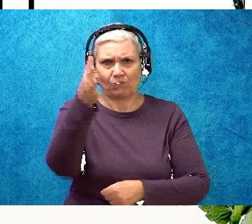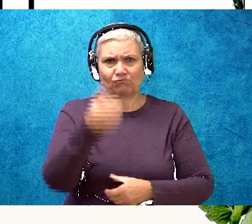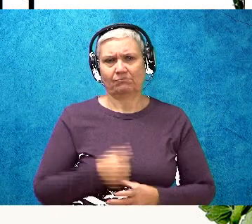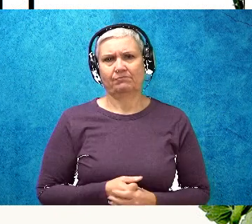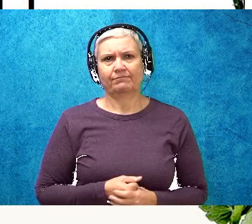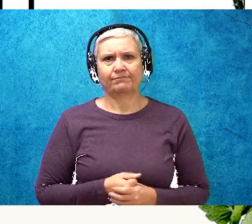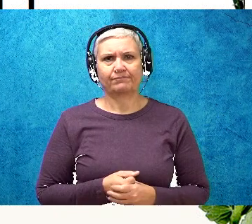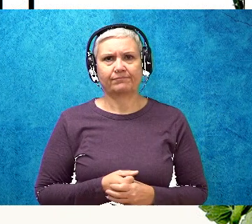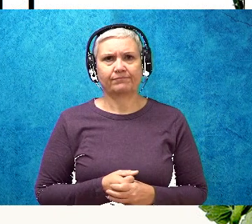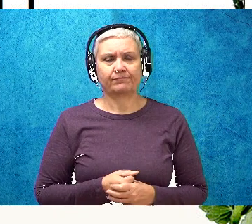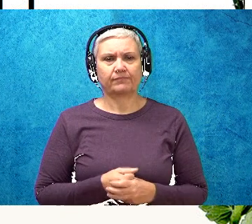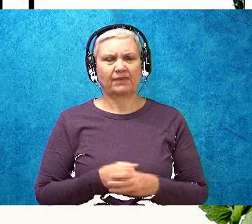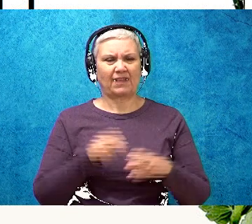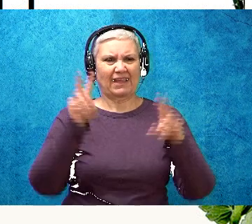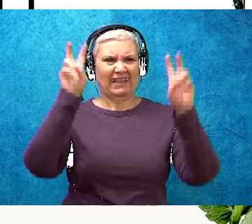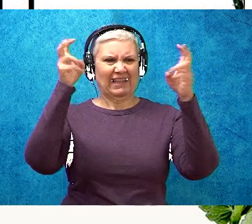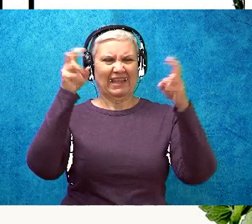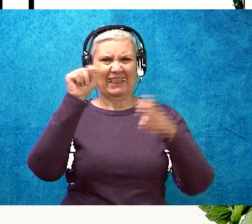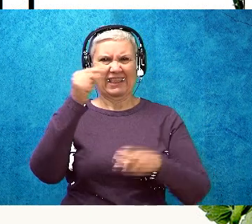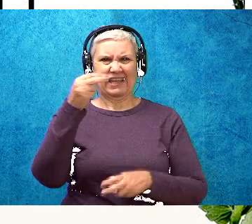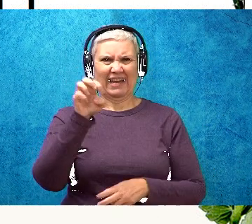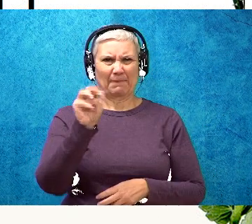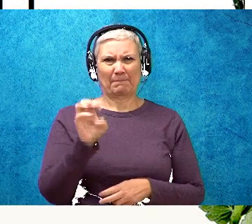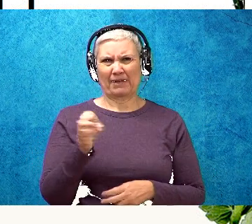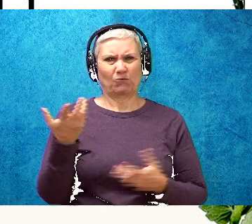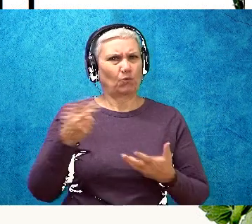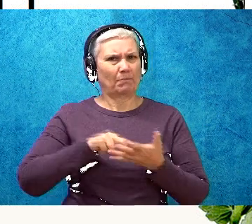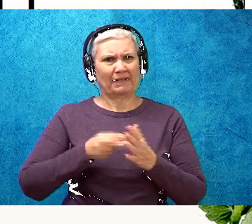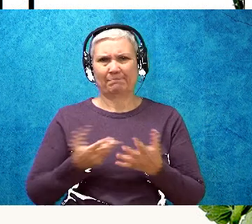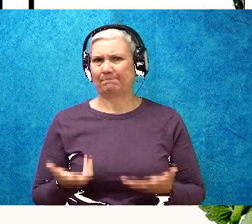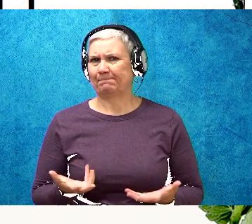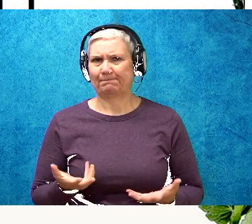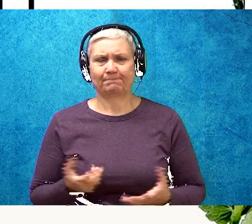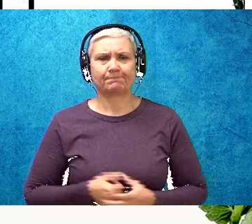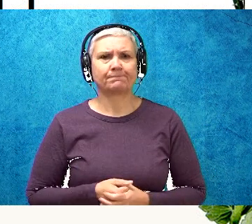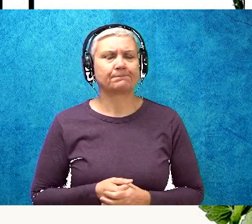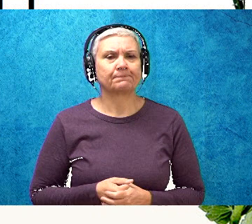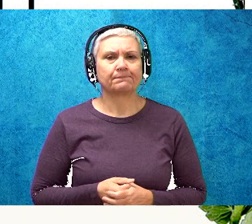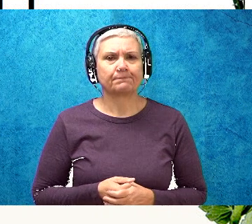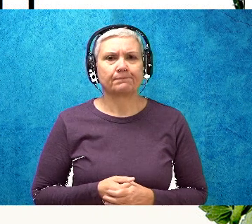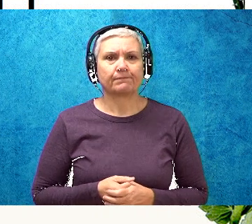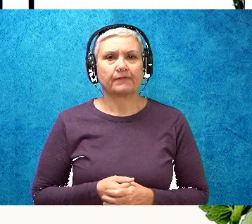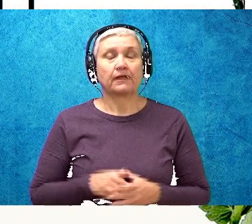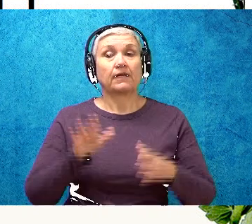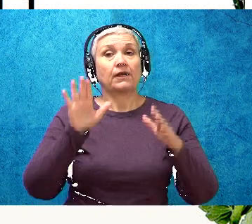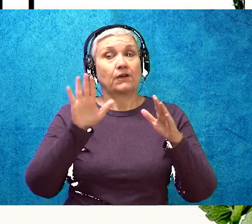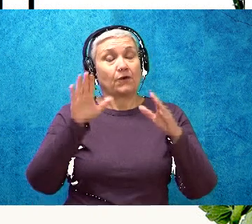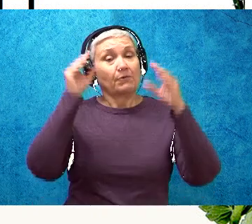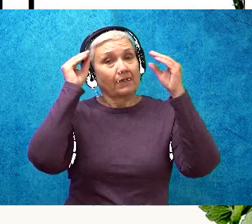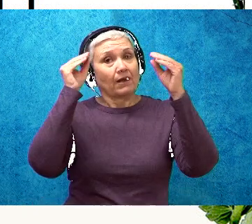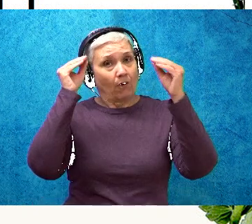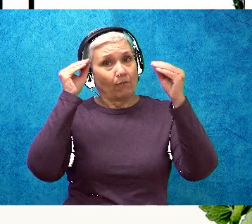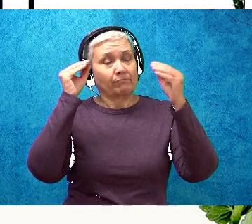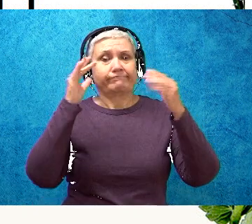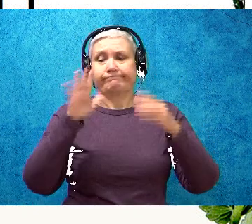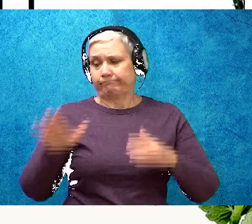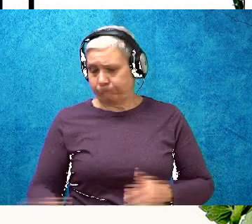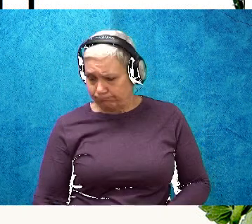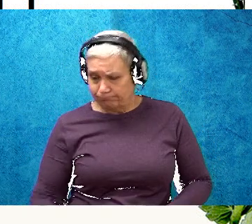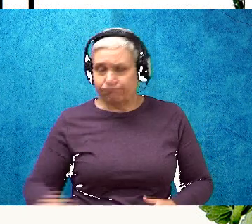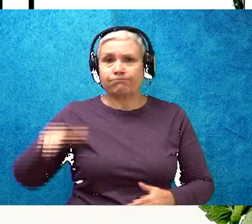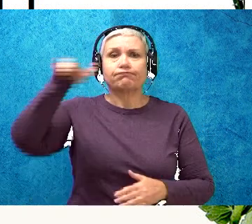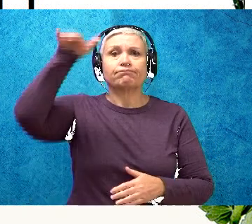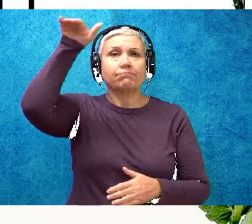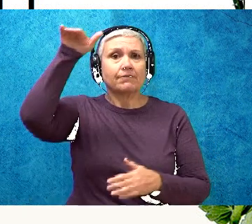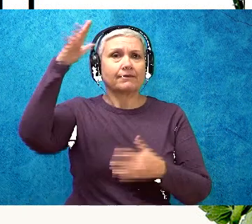So, what is theme? Now, you have been taught this your entire educational career. But what